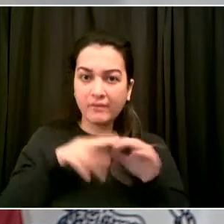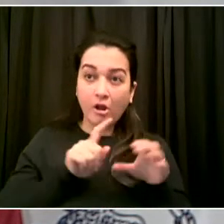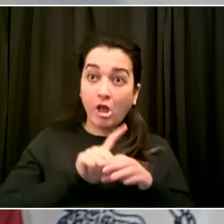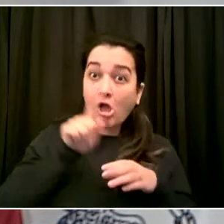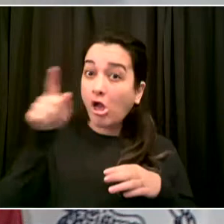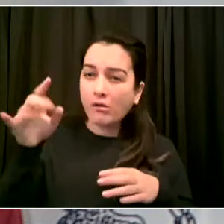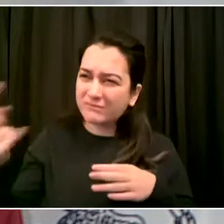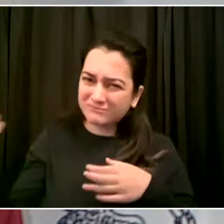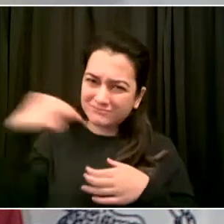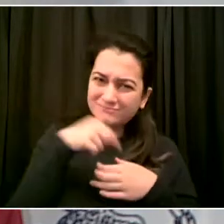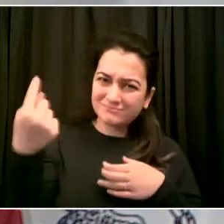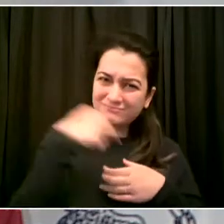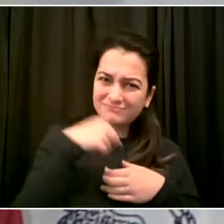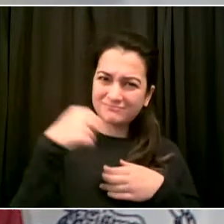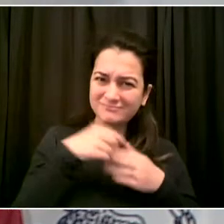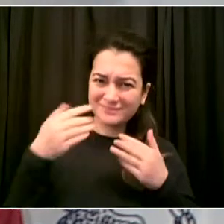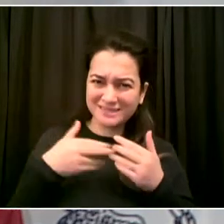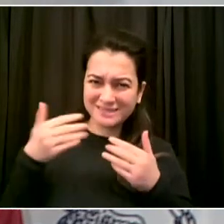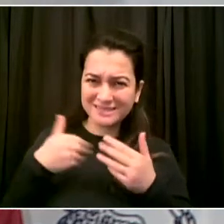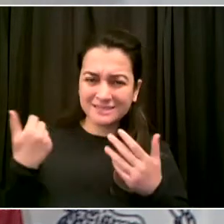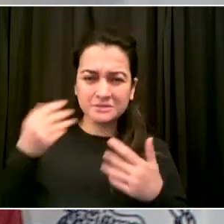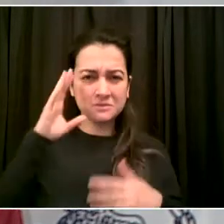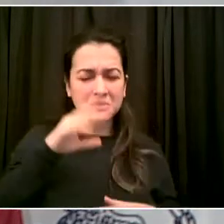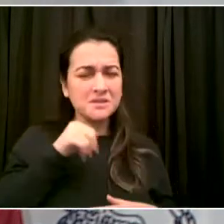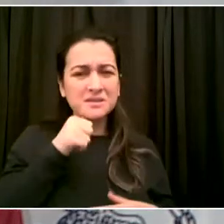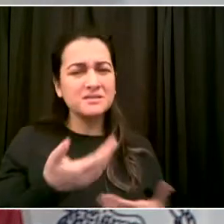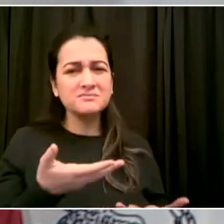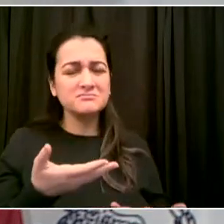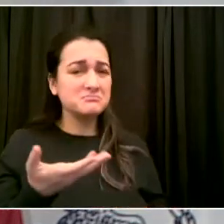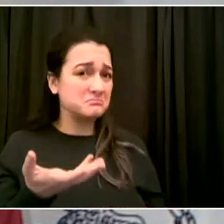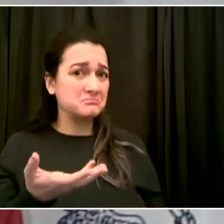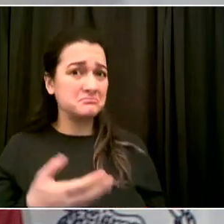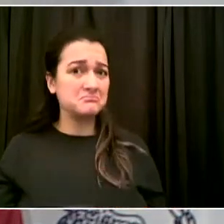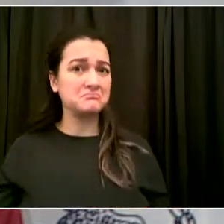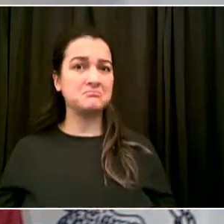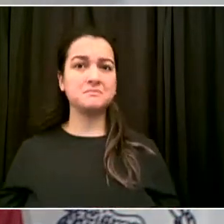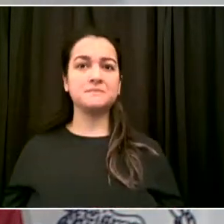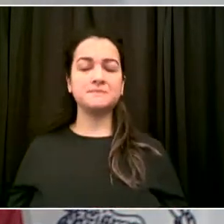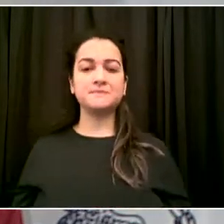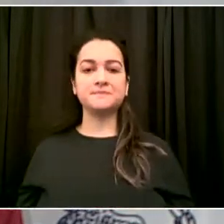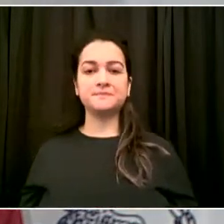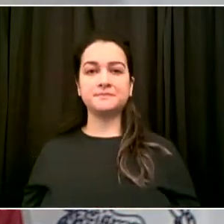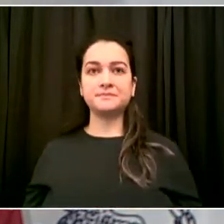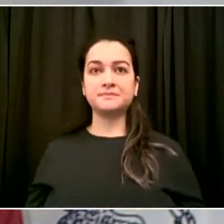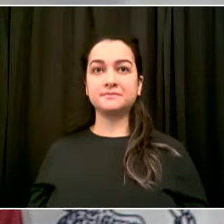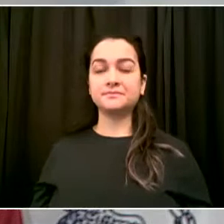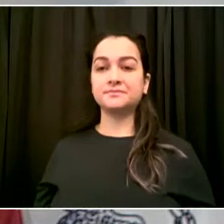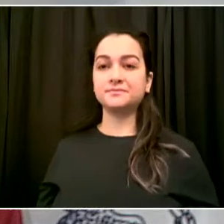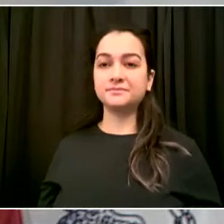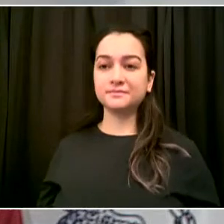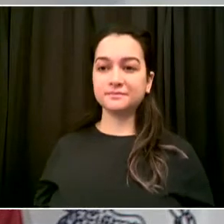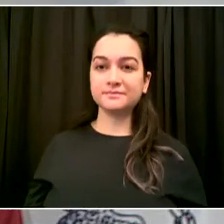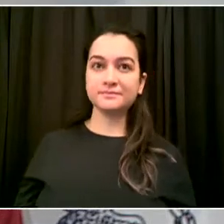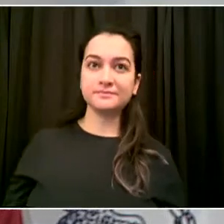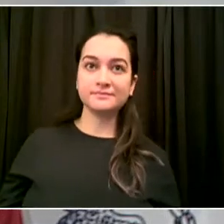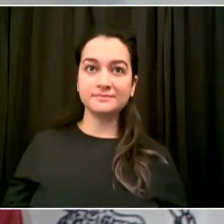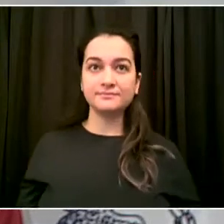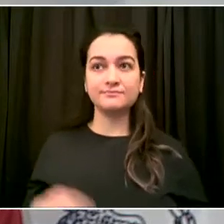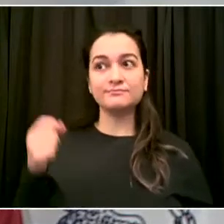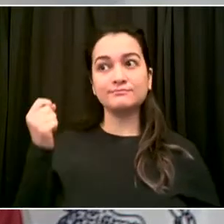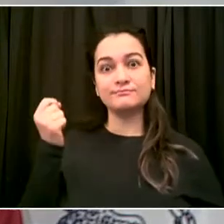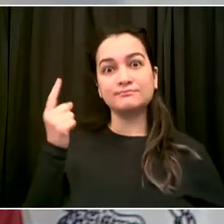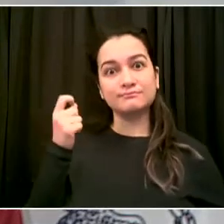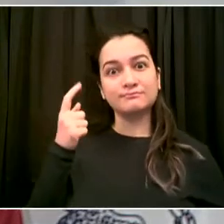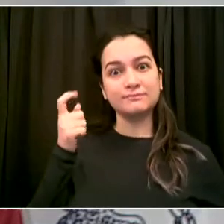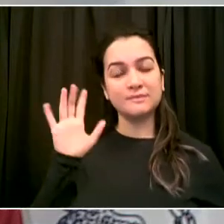solve that problem. Okay. I understand the impulse, and I can tell you we're certainly going to